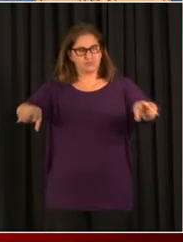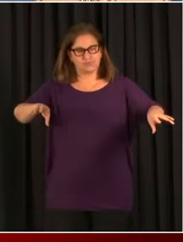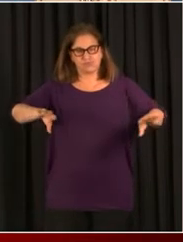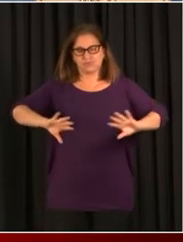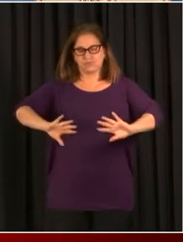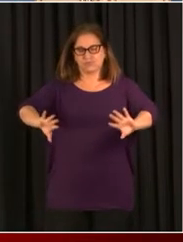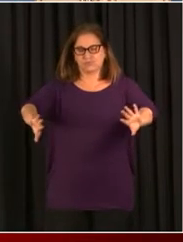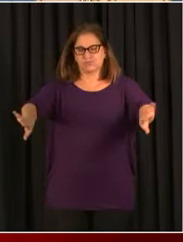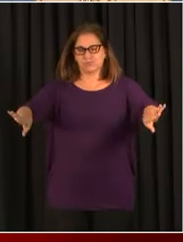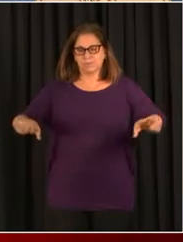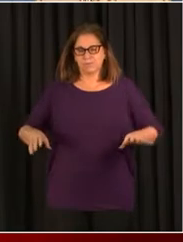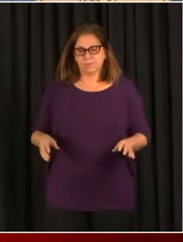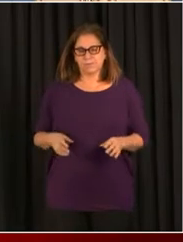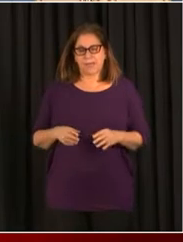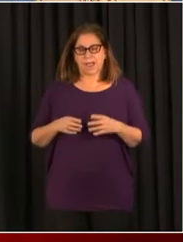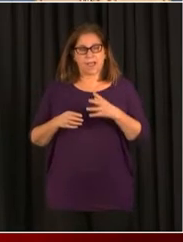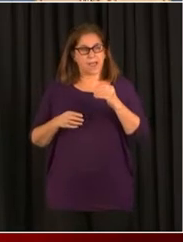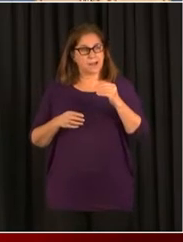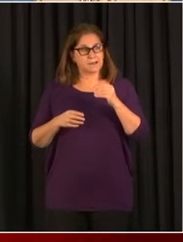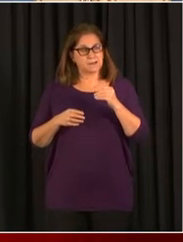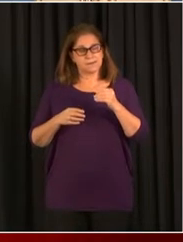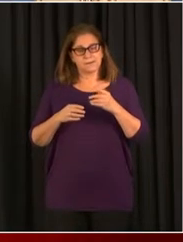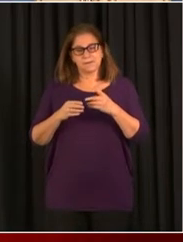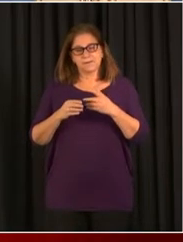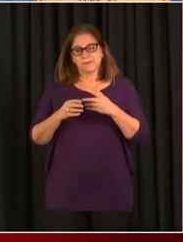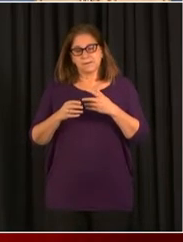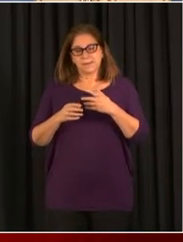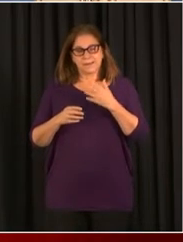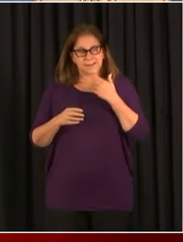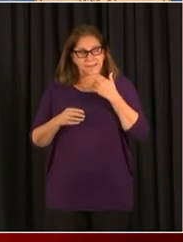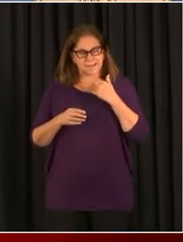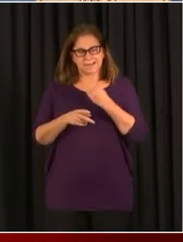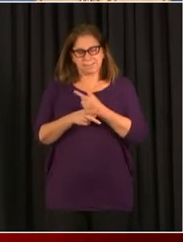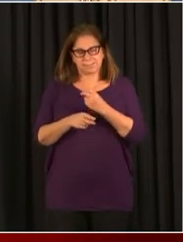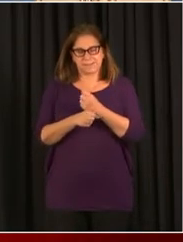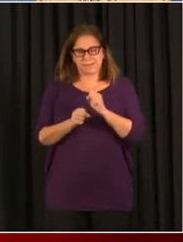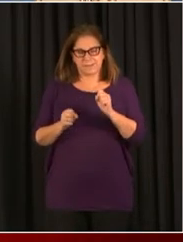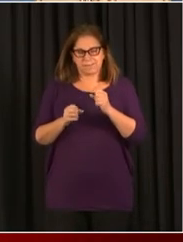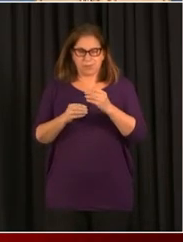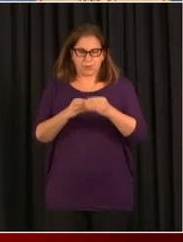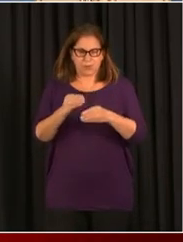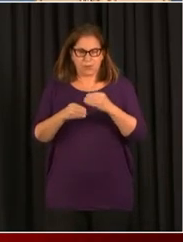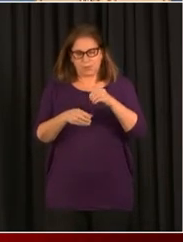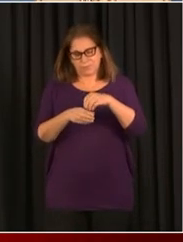small group for a Halloween outdoor movie, and other events that are held